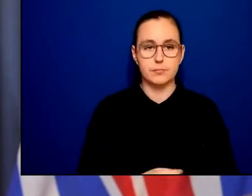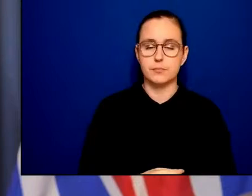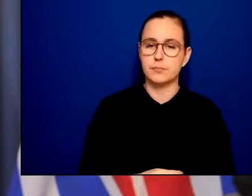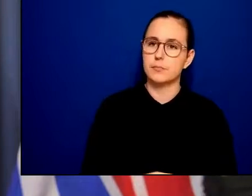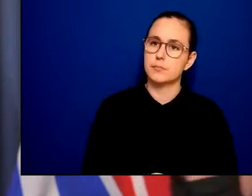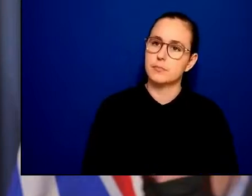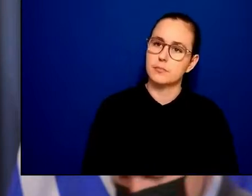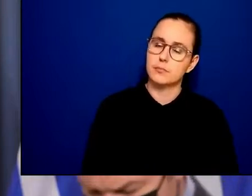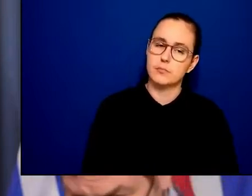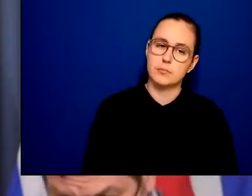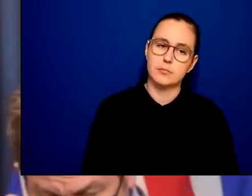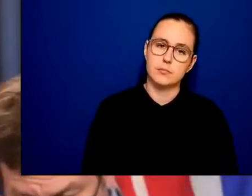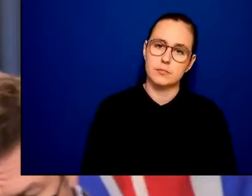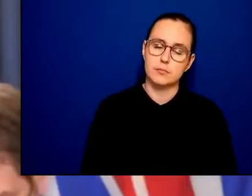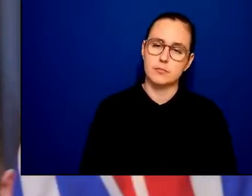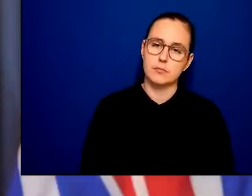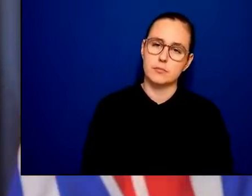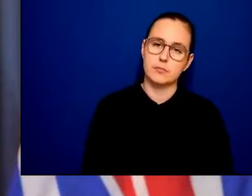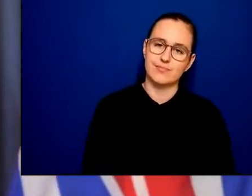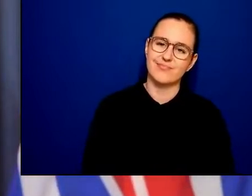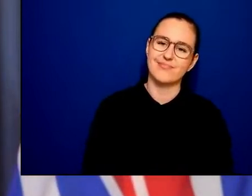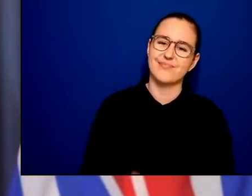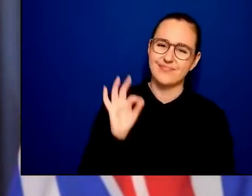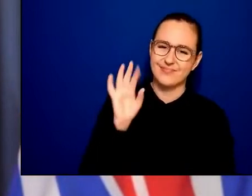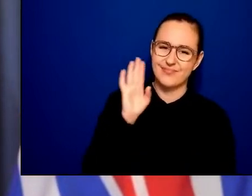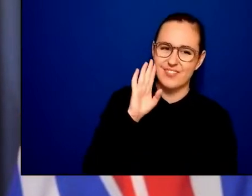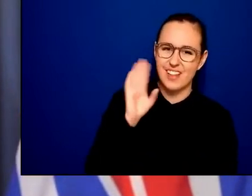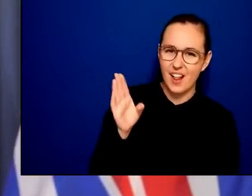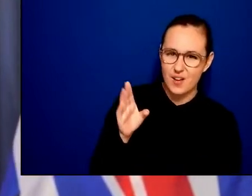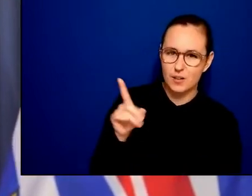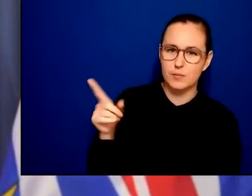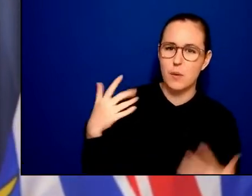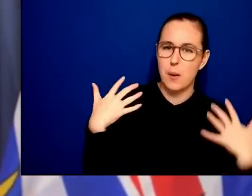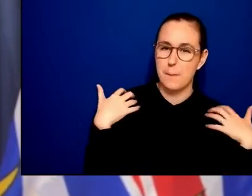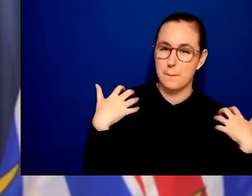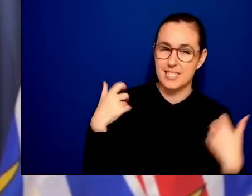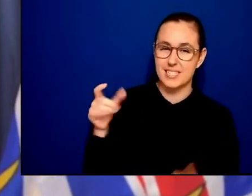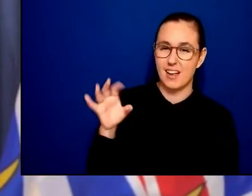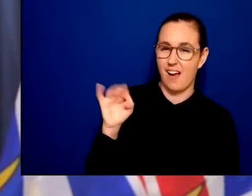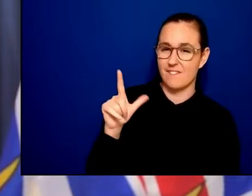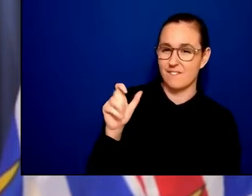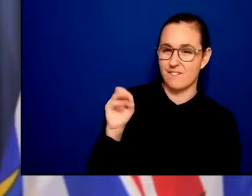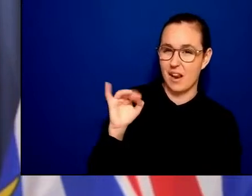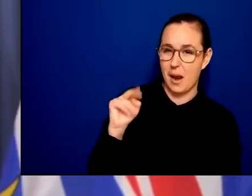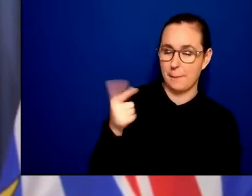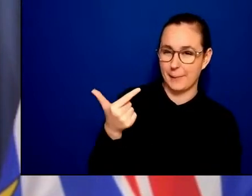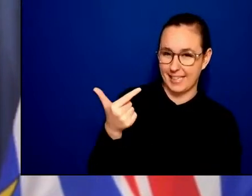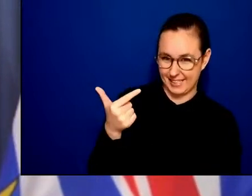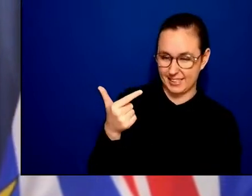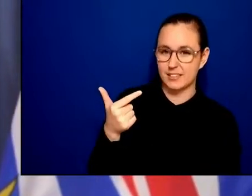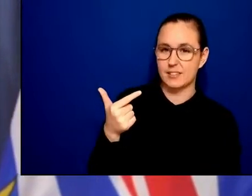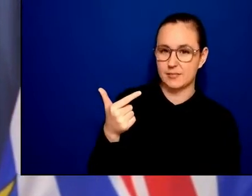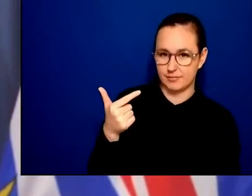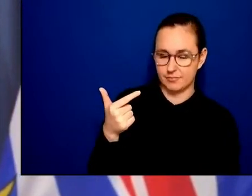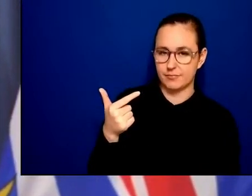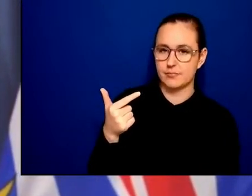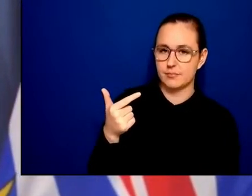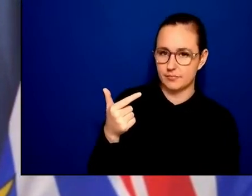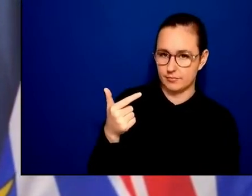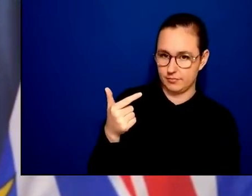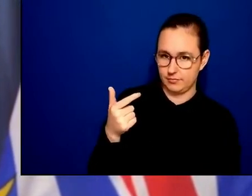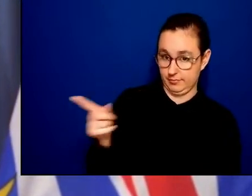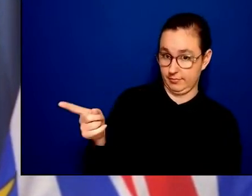Minister Fleming. Are there portions of the highway where single-lane traffic can accommodate traffic from the interior to the Lower Mainland?